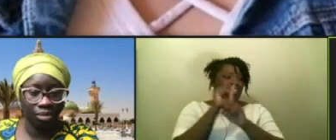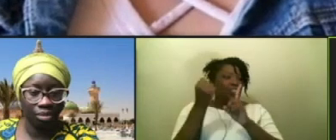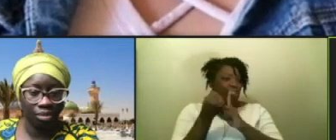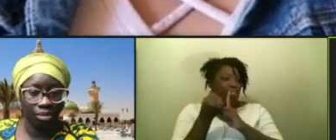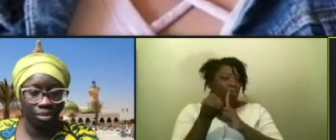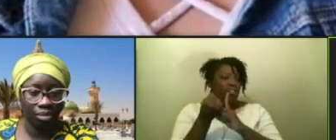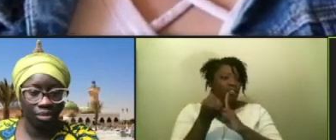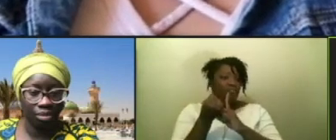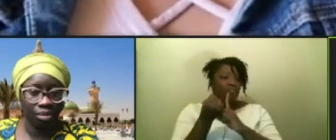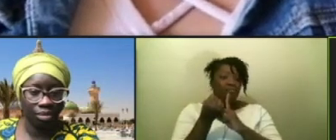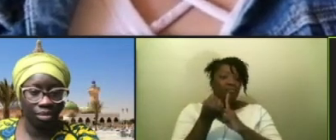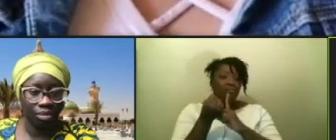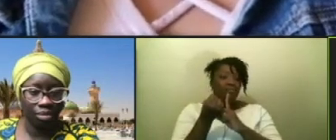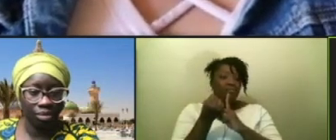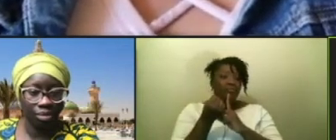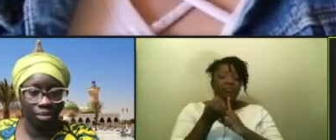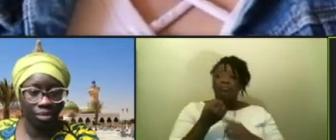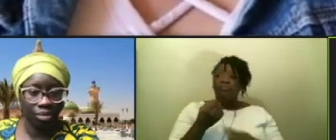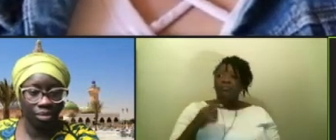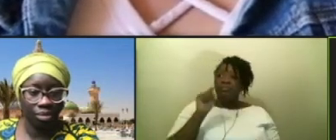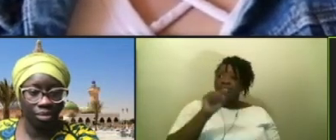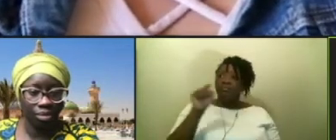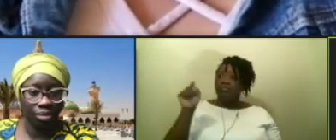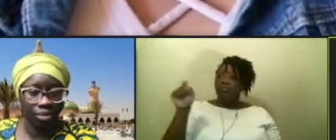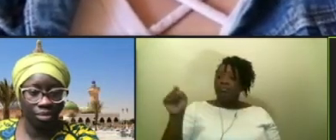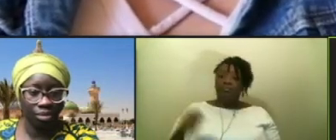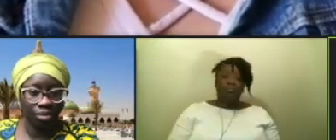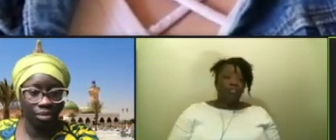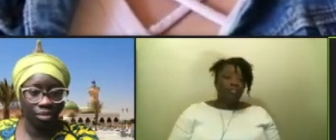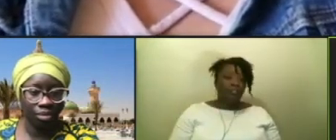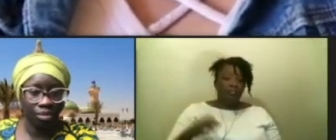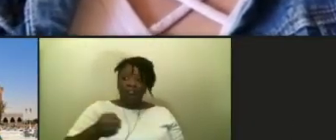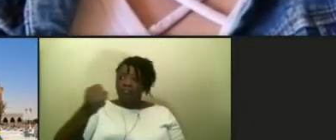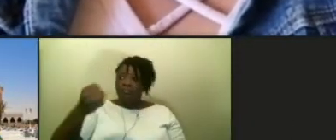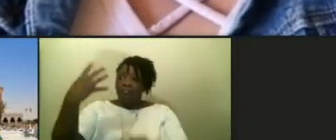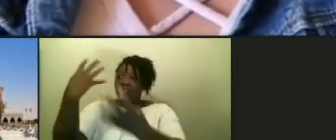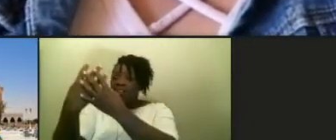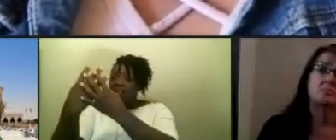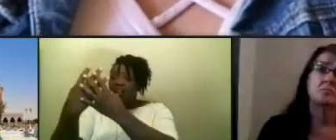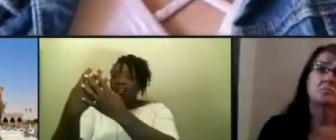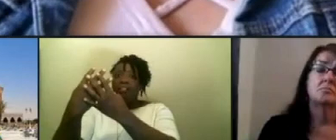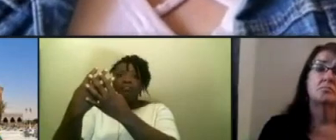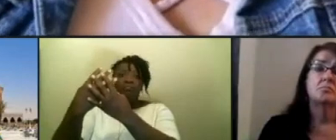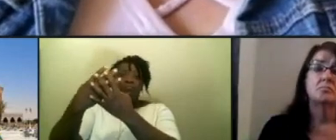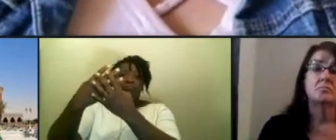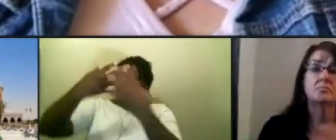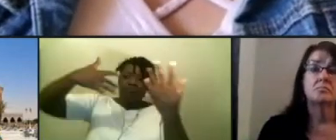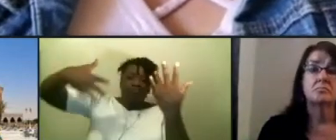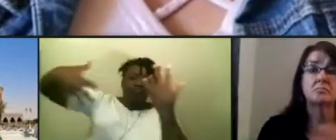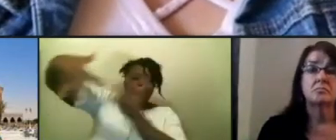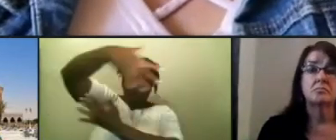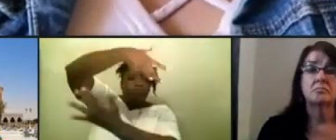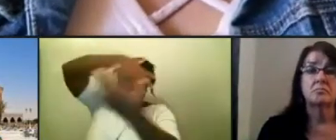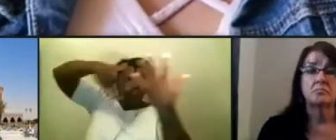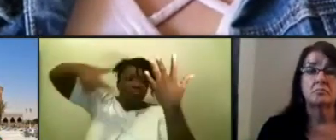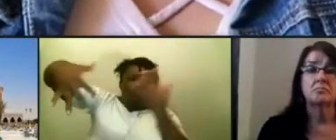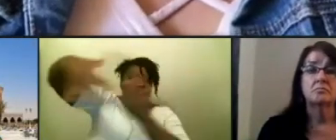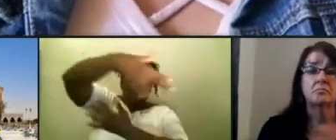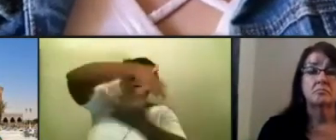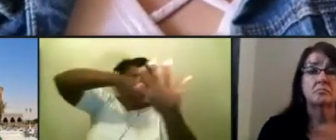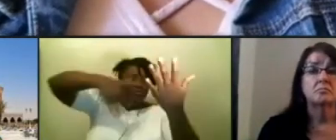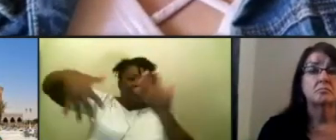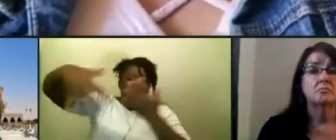having people detained in facilities where you are sharing such